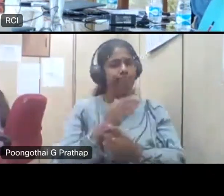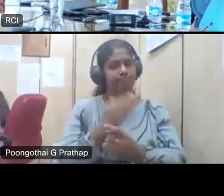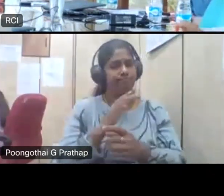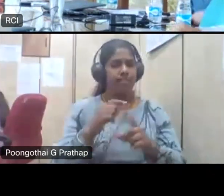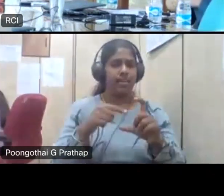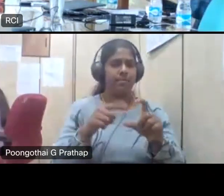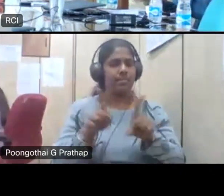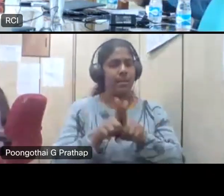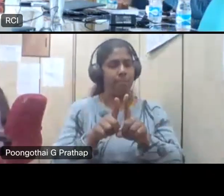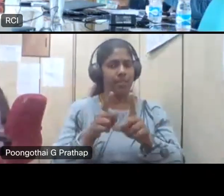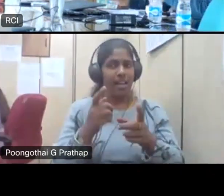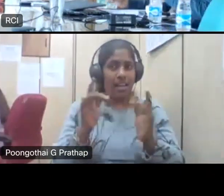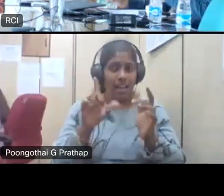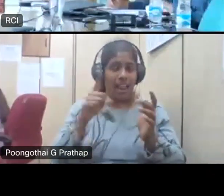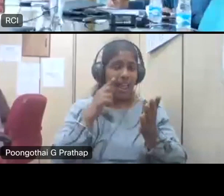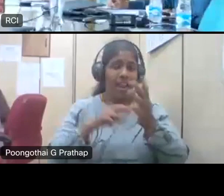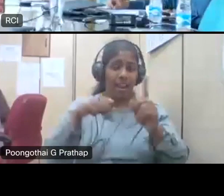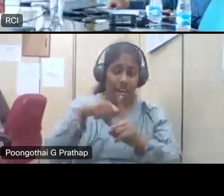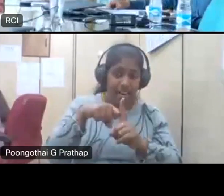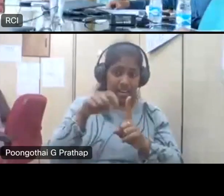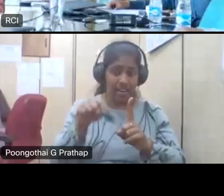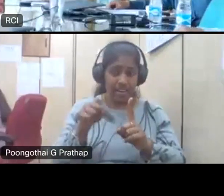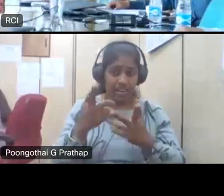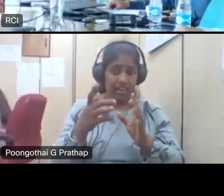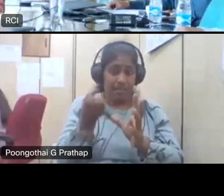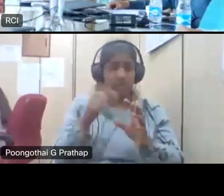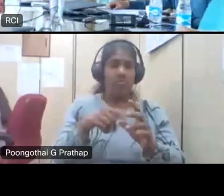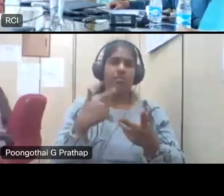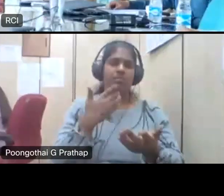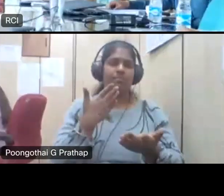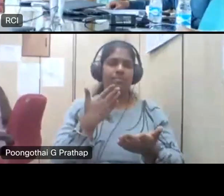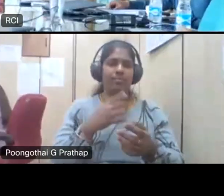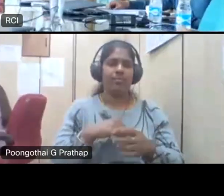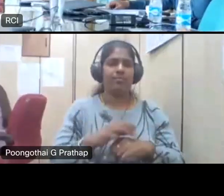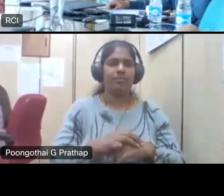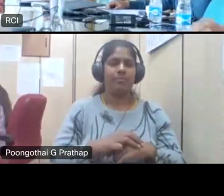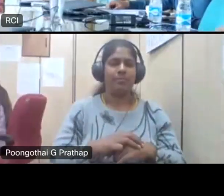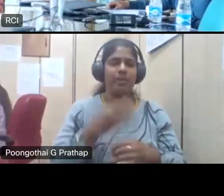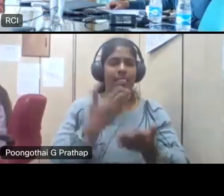and continue listening to speakers and participants. Thank you so much.